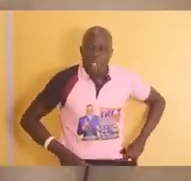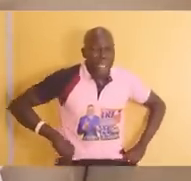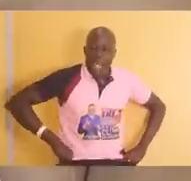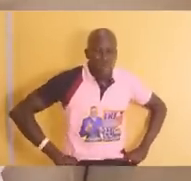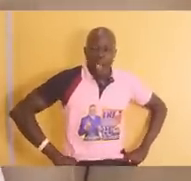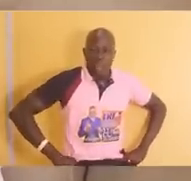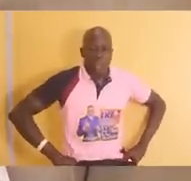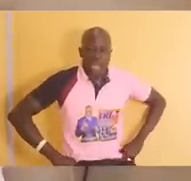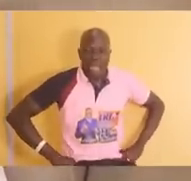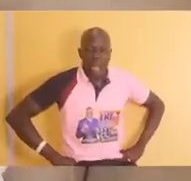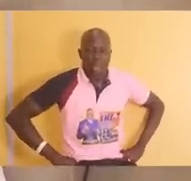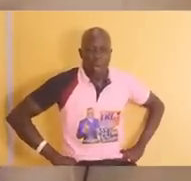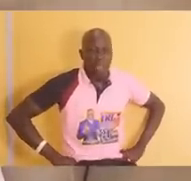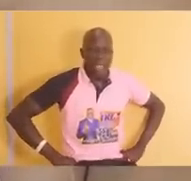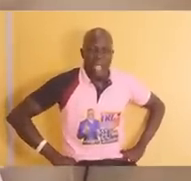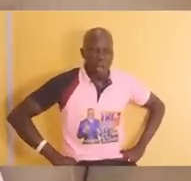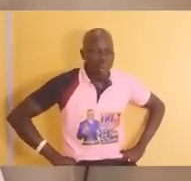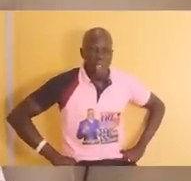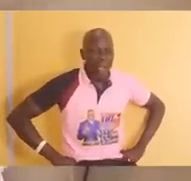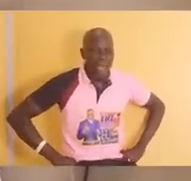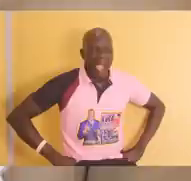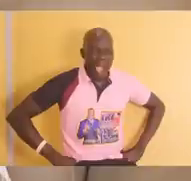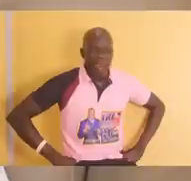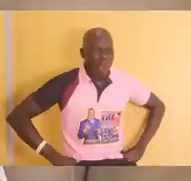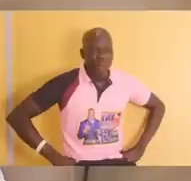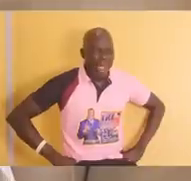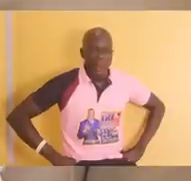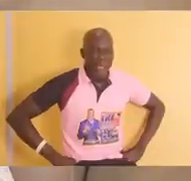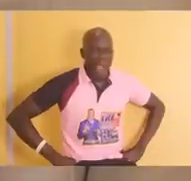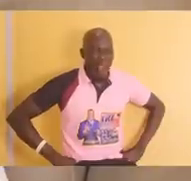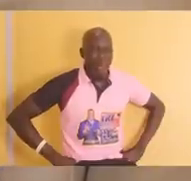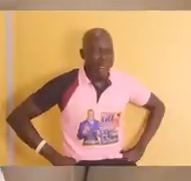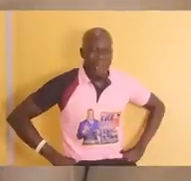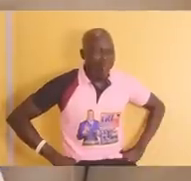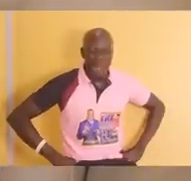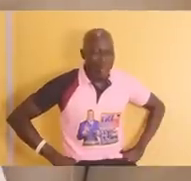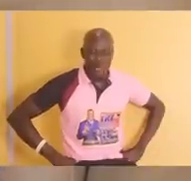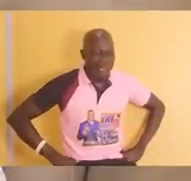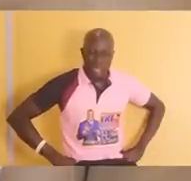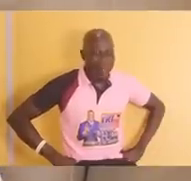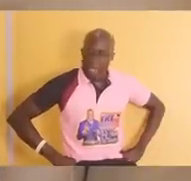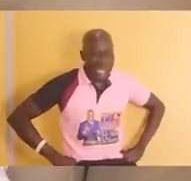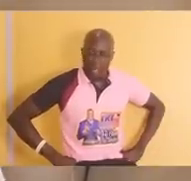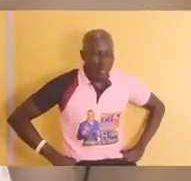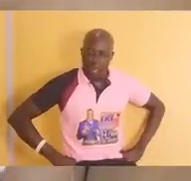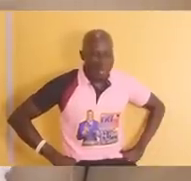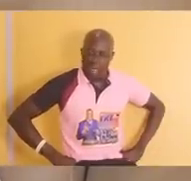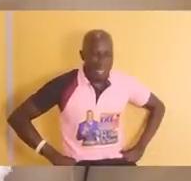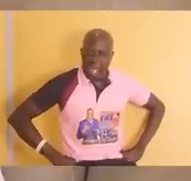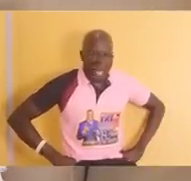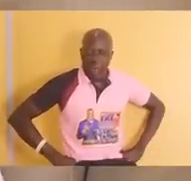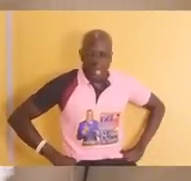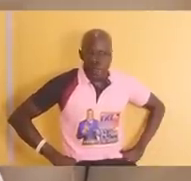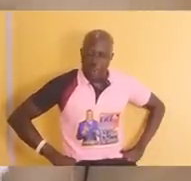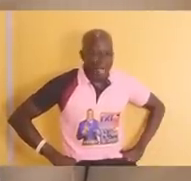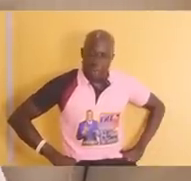ya ba ya ba ya ba ya ba ya ba ya ba ya ba ya ba ya ba ya ba ya ba ya ba ya ba ya ba ya ba ya ba